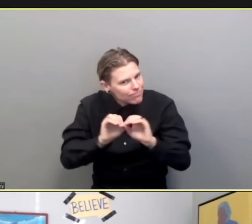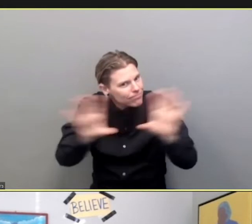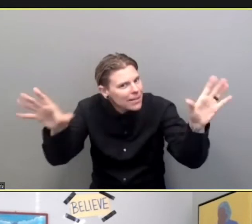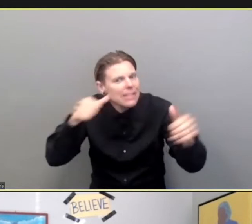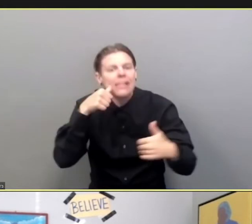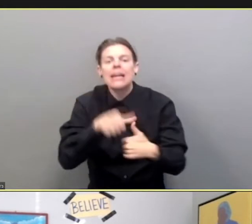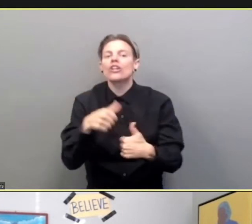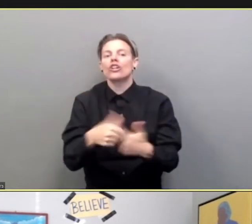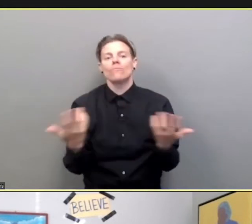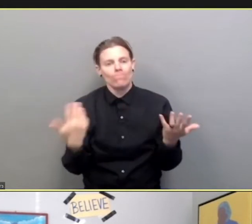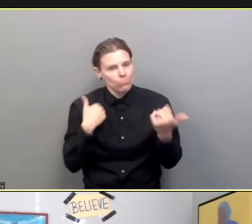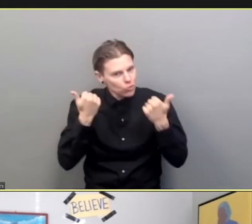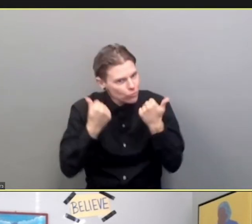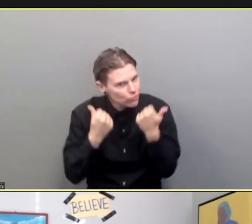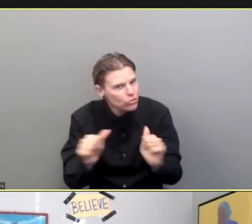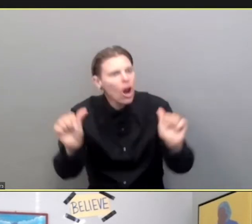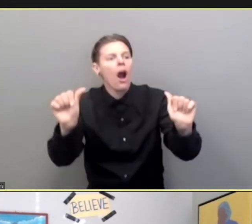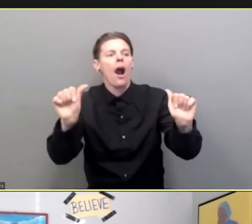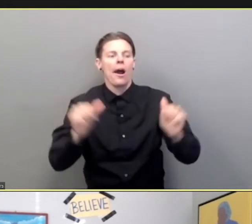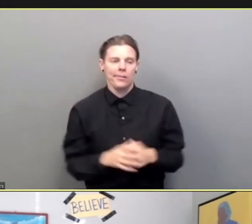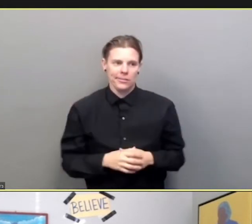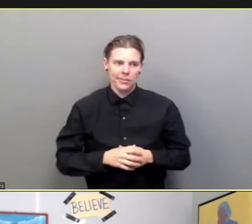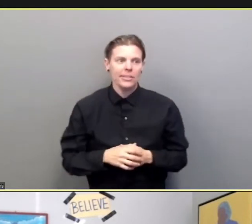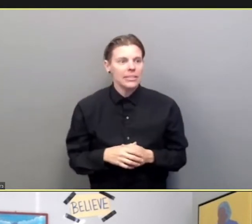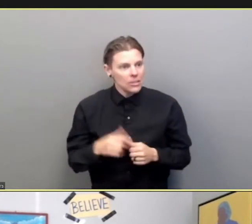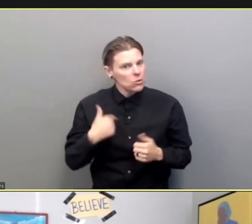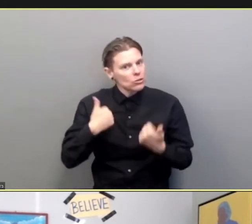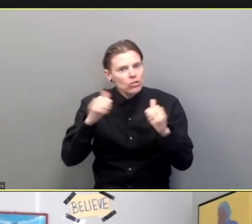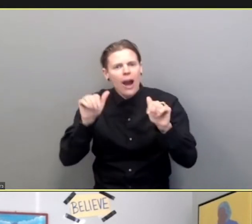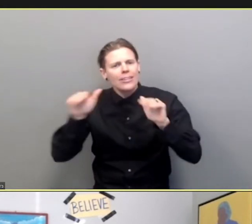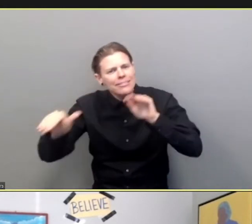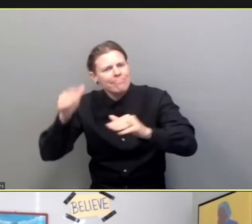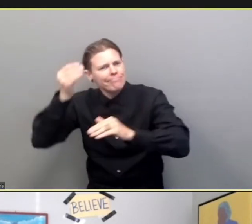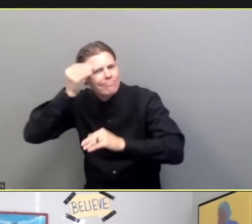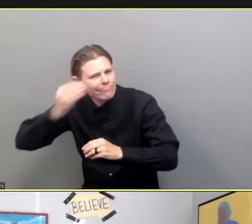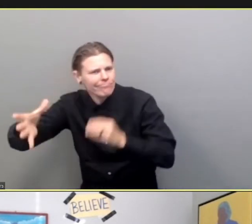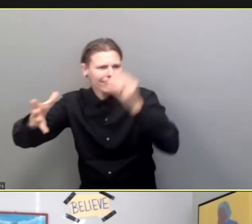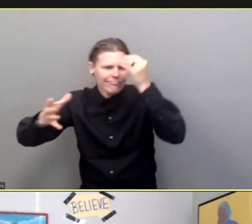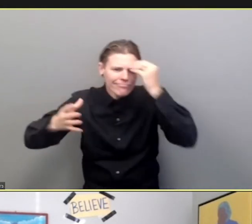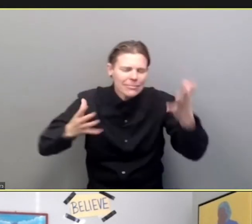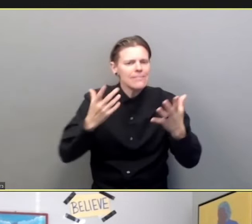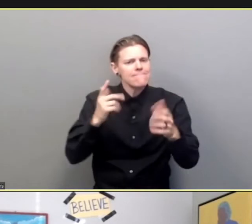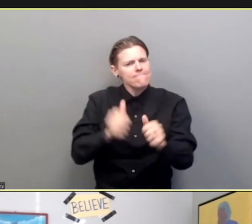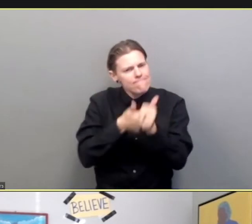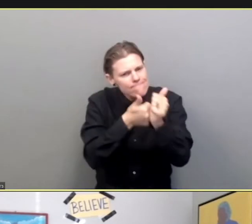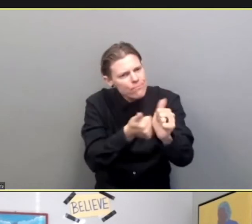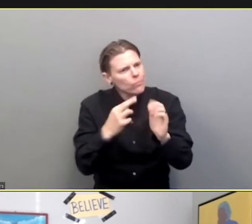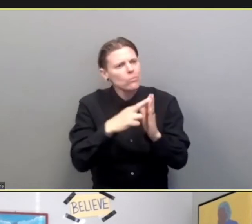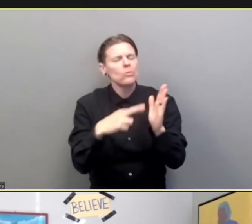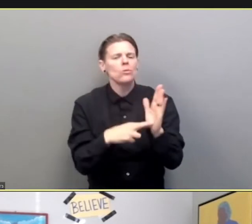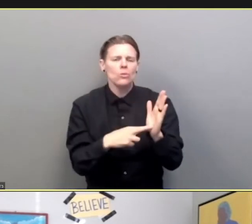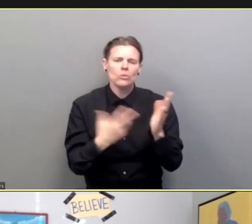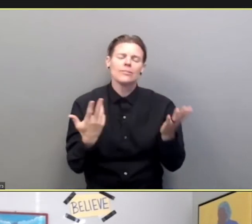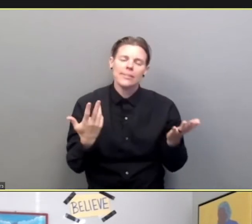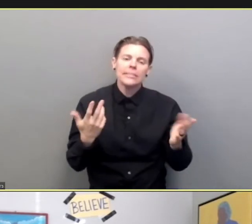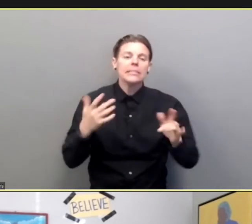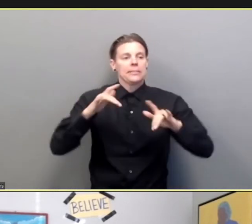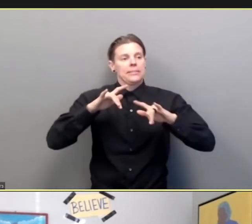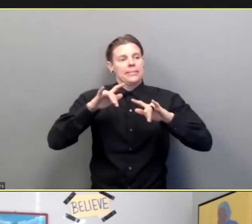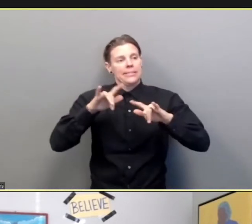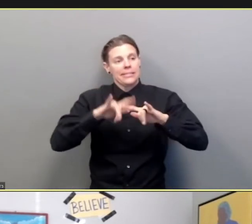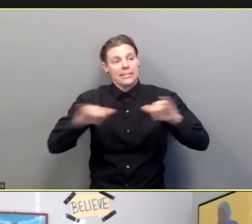enforce where that becomes ineffective. Long answer, but it's kind of a complicated question. And obviously the fact that